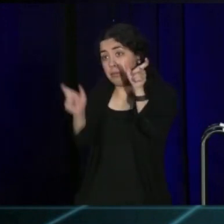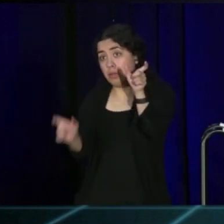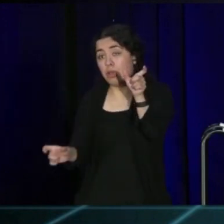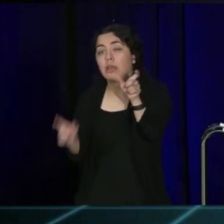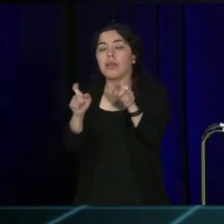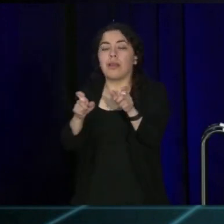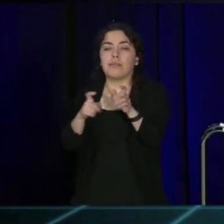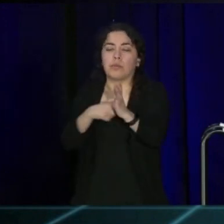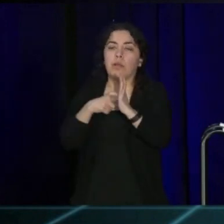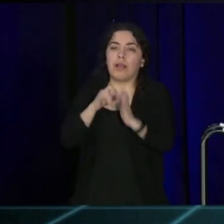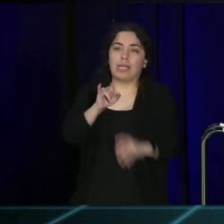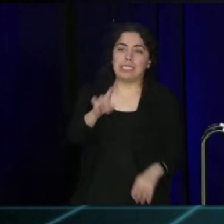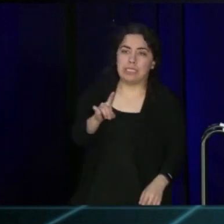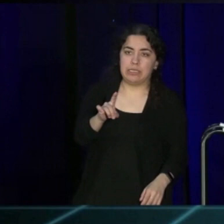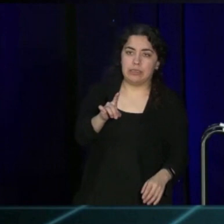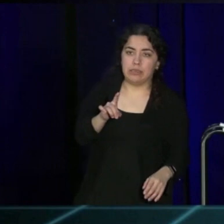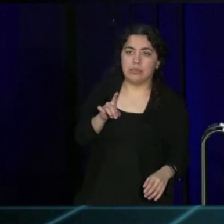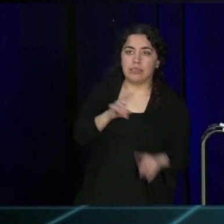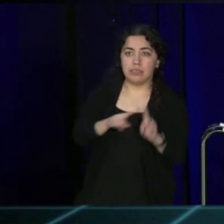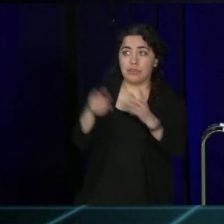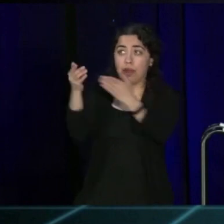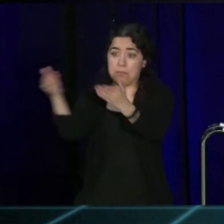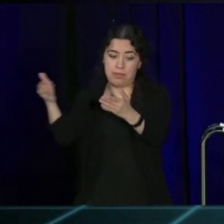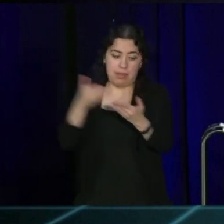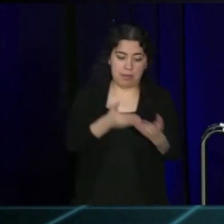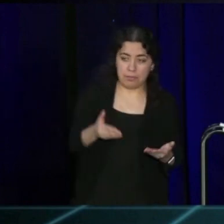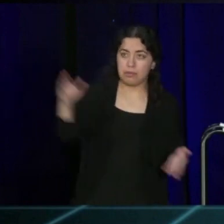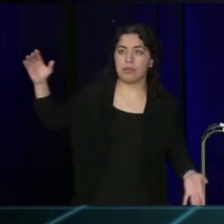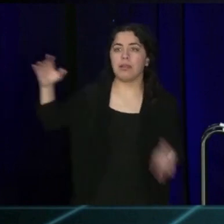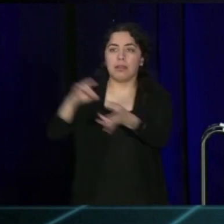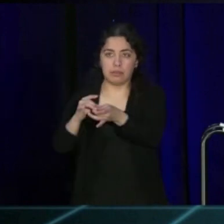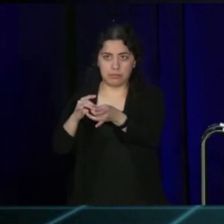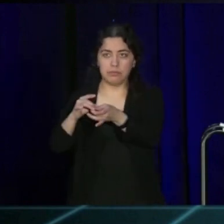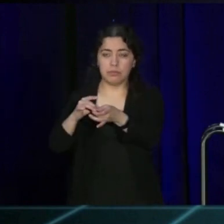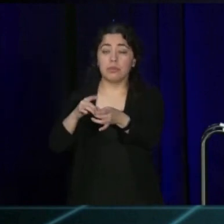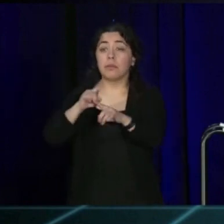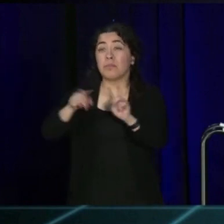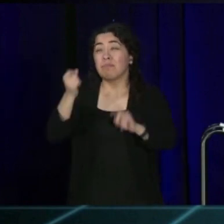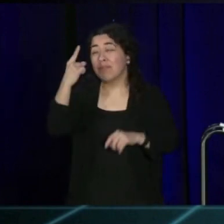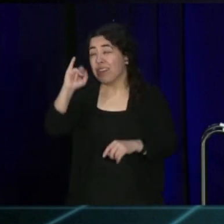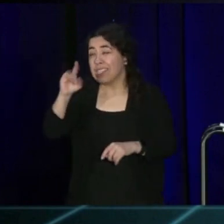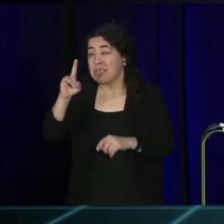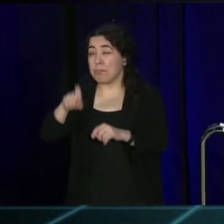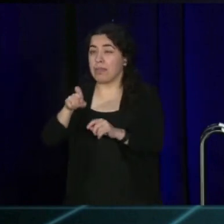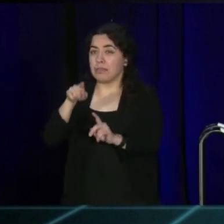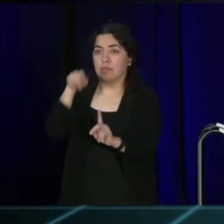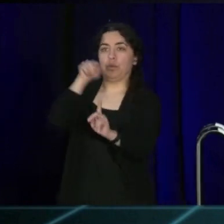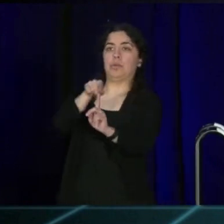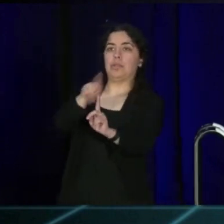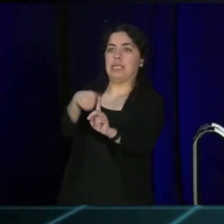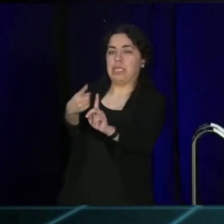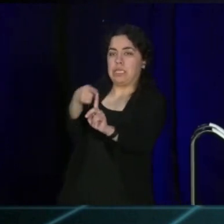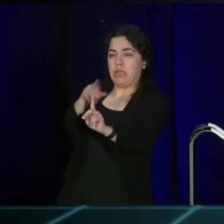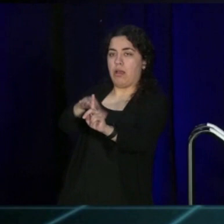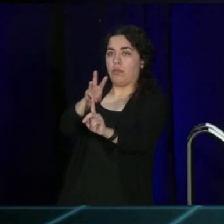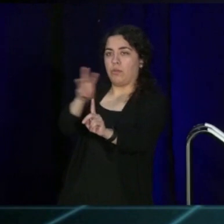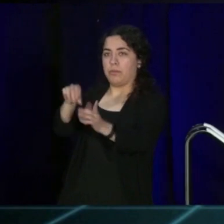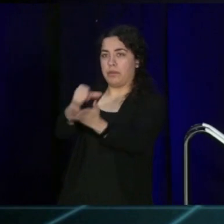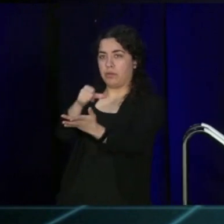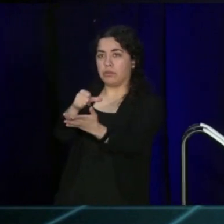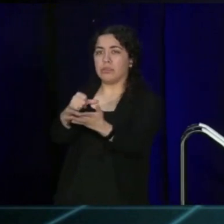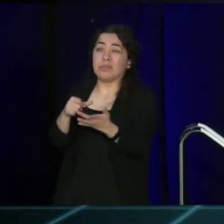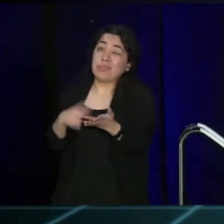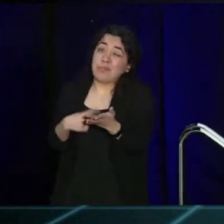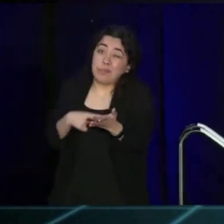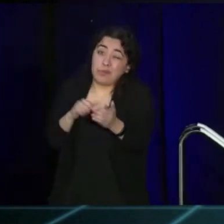in order to connect different elements together. But IDs also need to be unique on the page, and therefore it can be sometimes a little bit challenging to come up always with the new